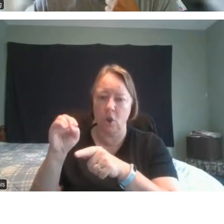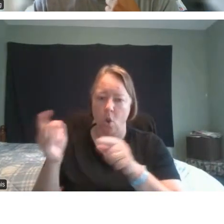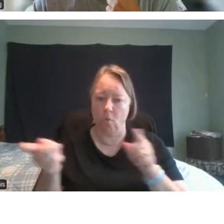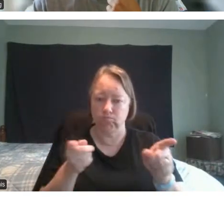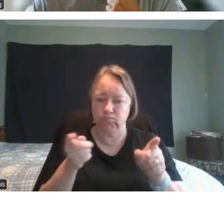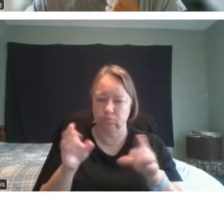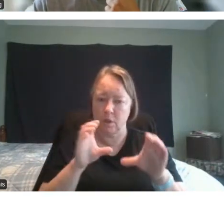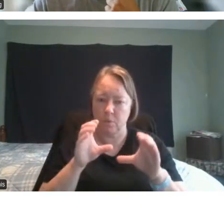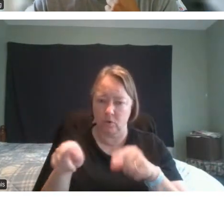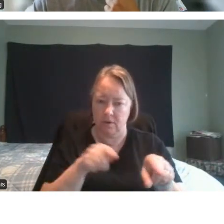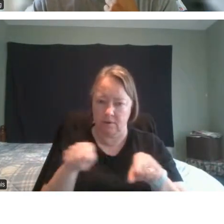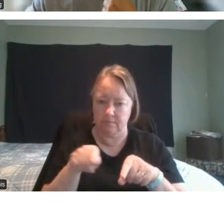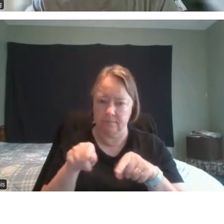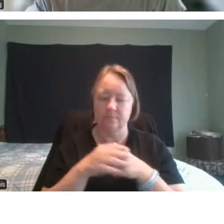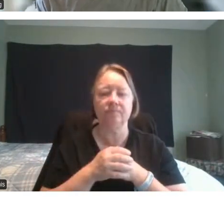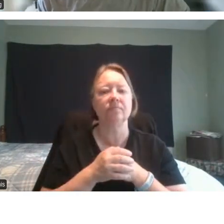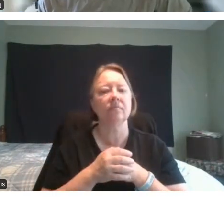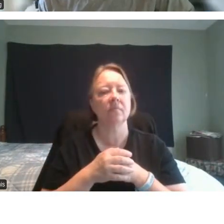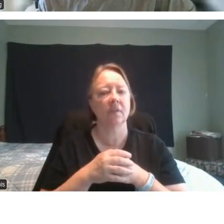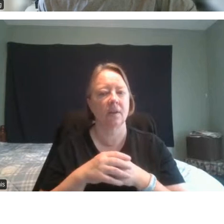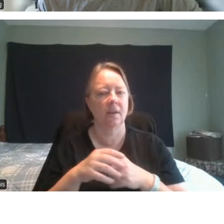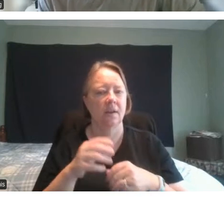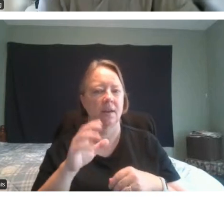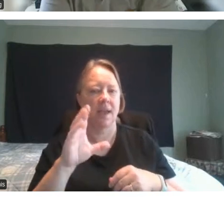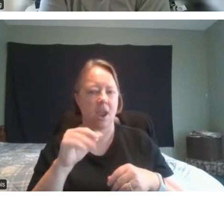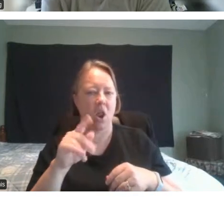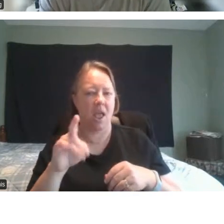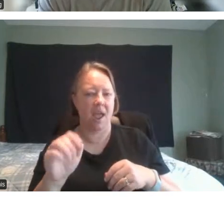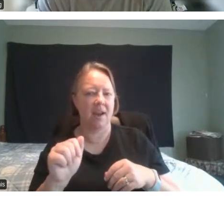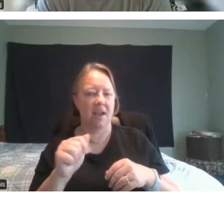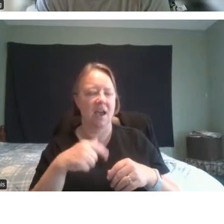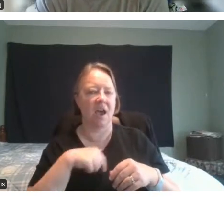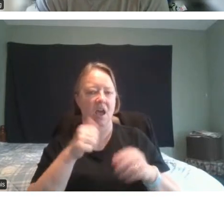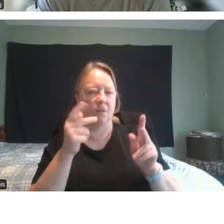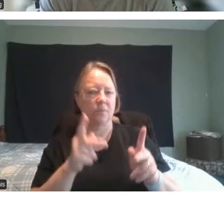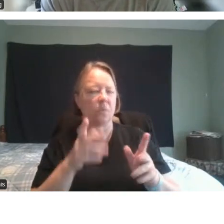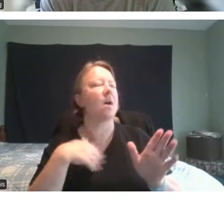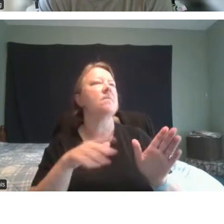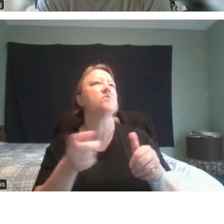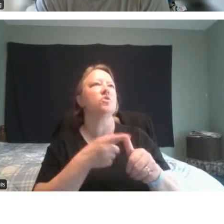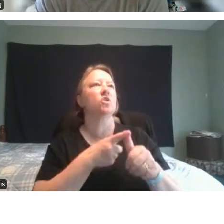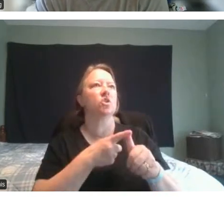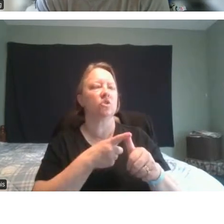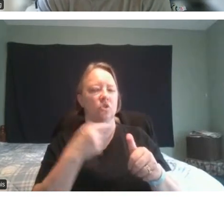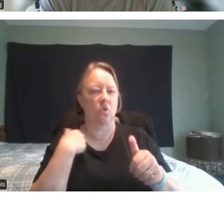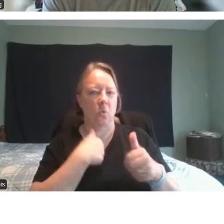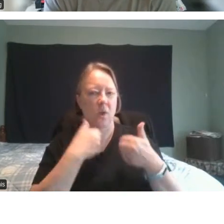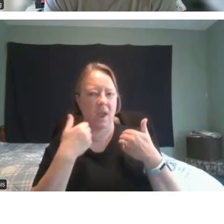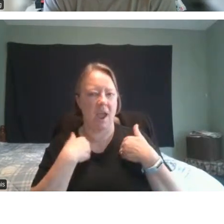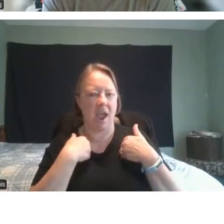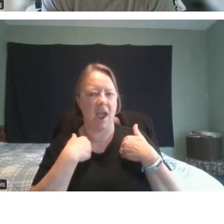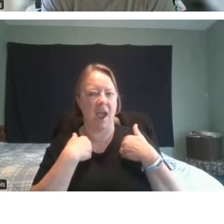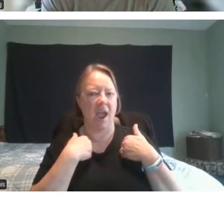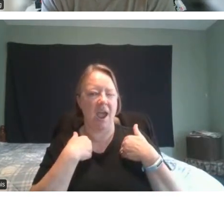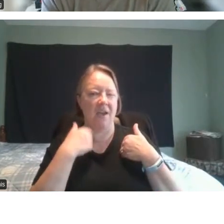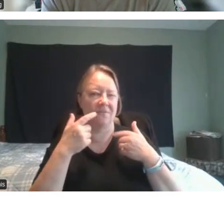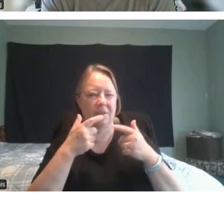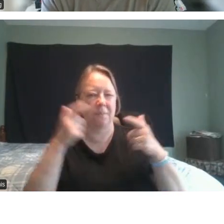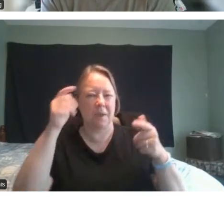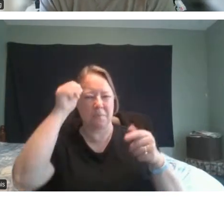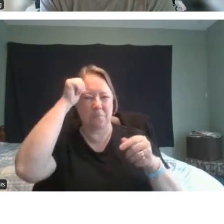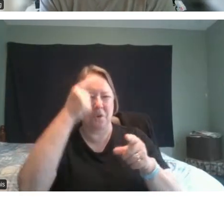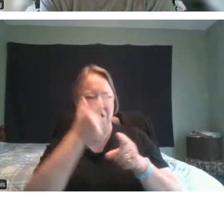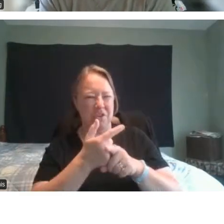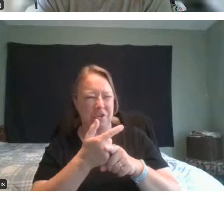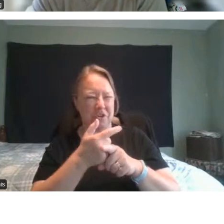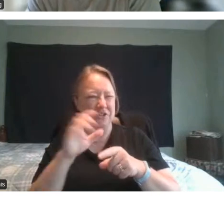Yay. Alison is asking, well, first of all, like we have this big brother that is Scratch,